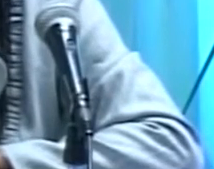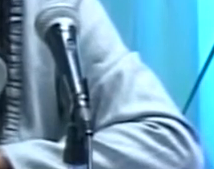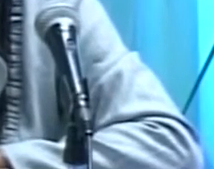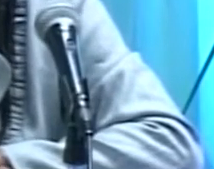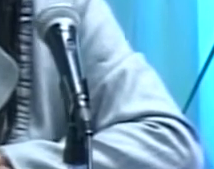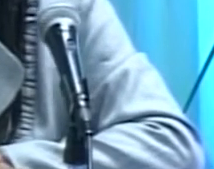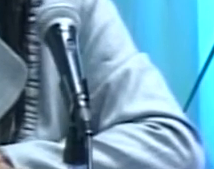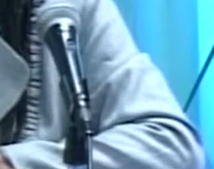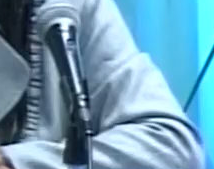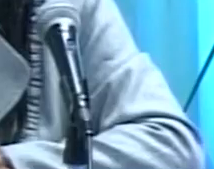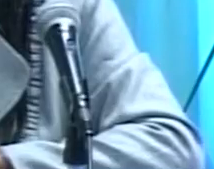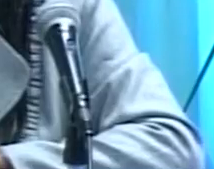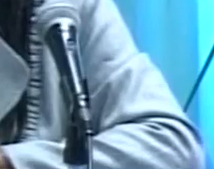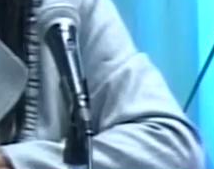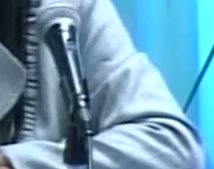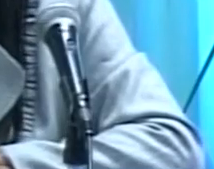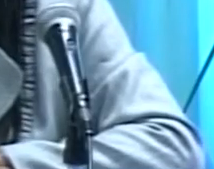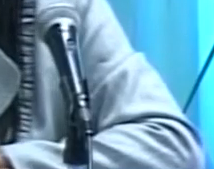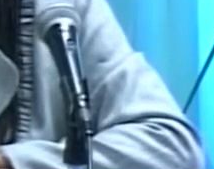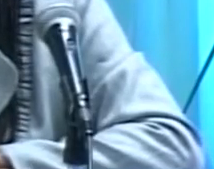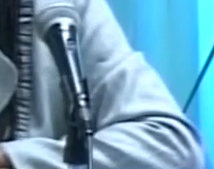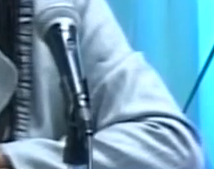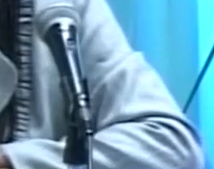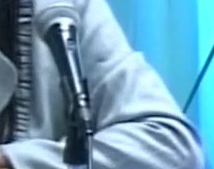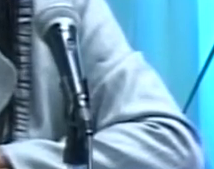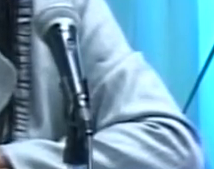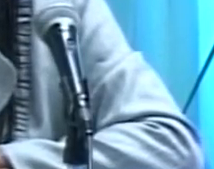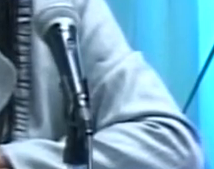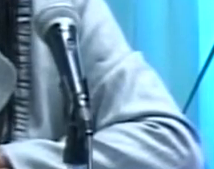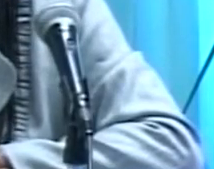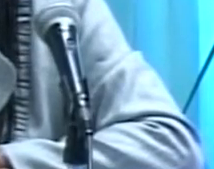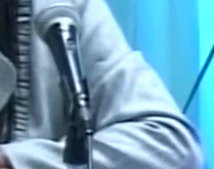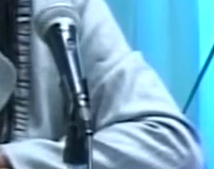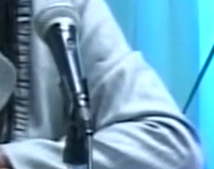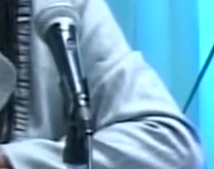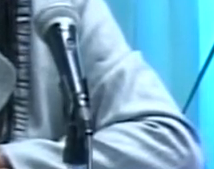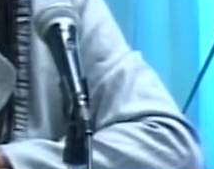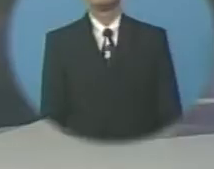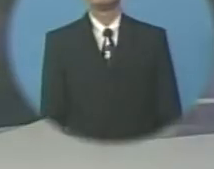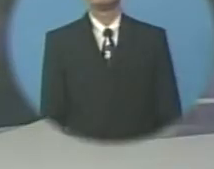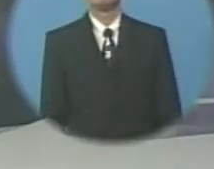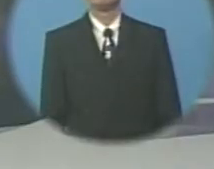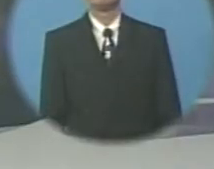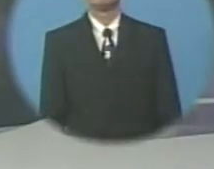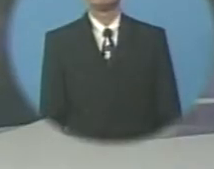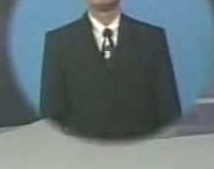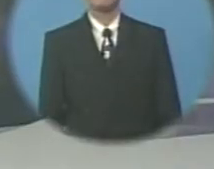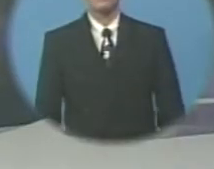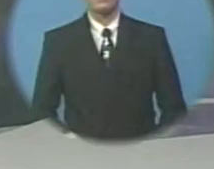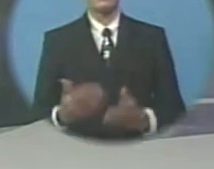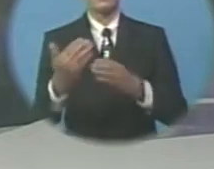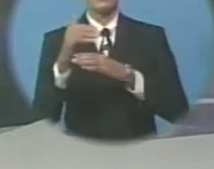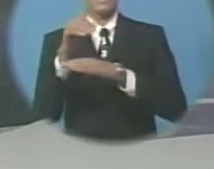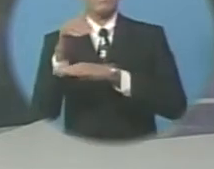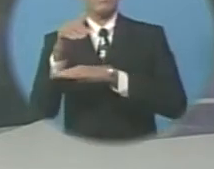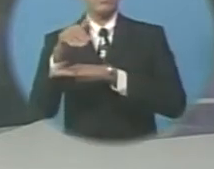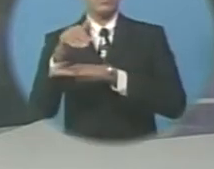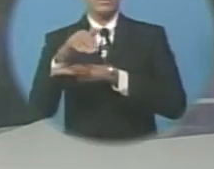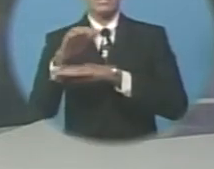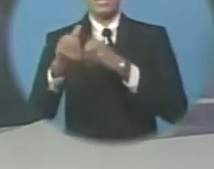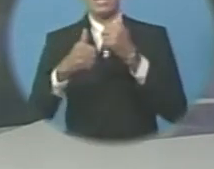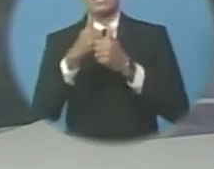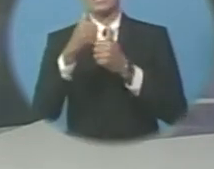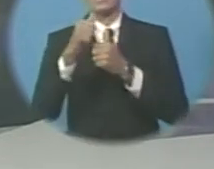So it means that she would have to be removed. And this afternoon, acting Chief